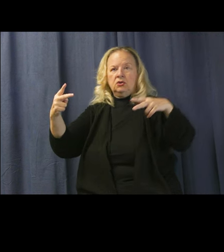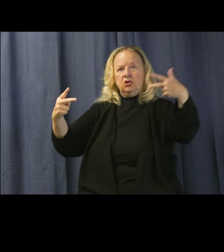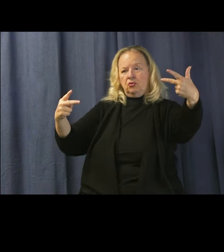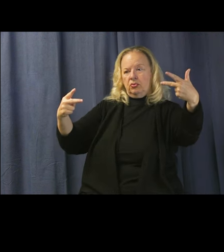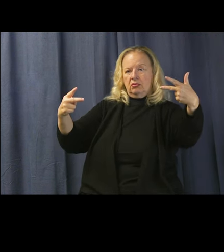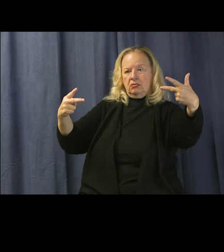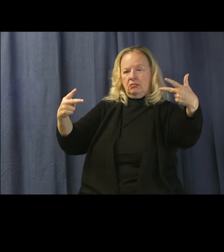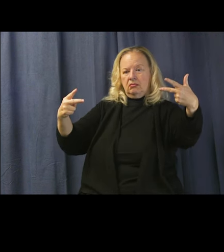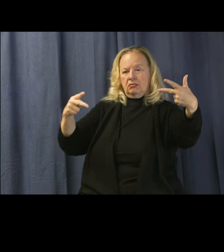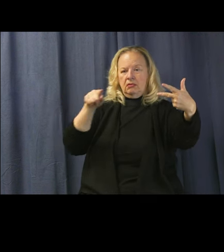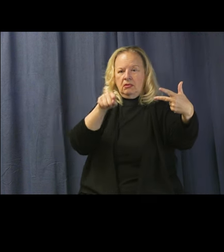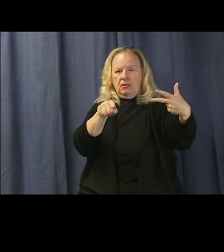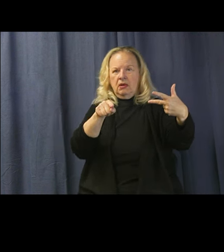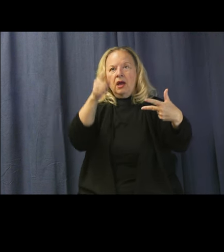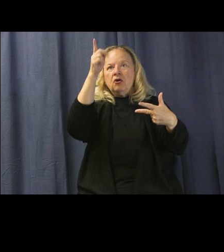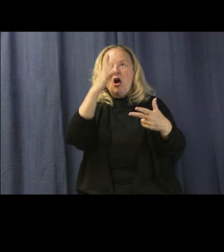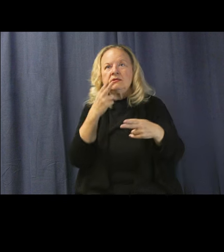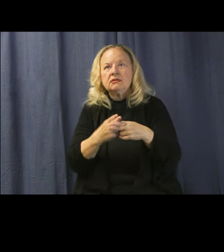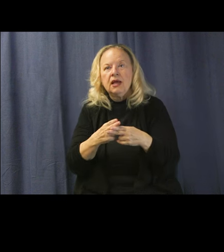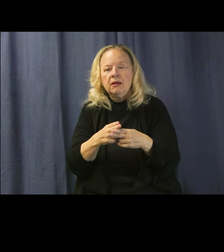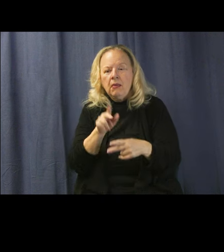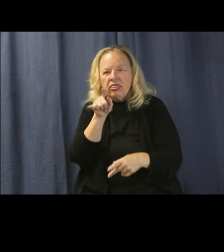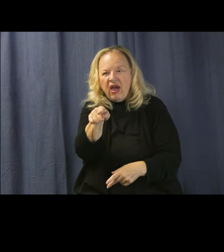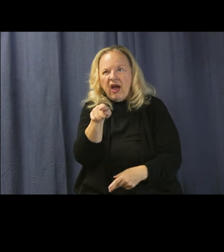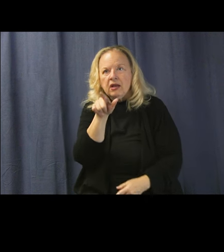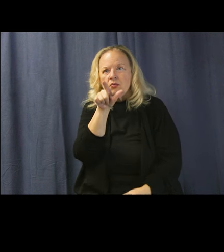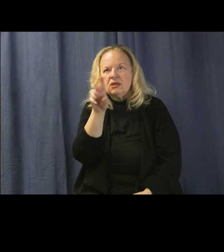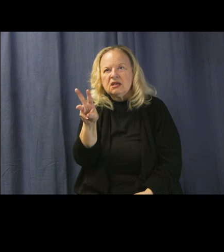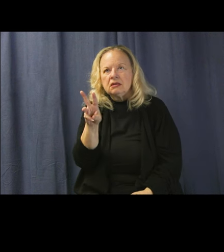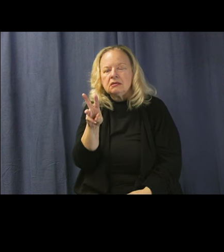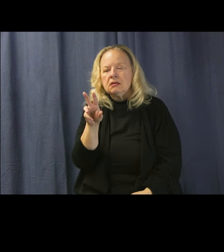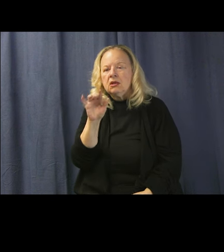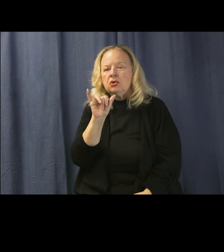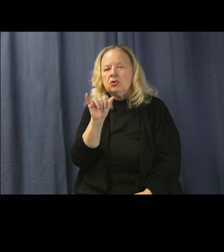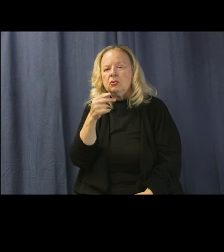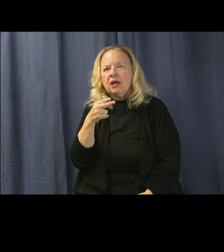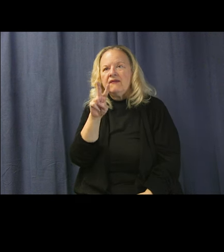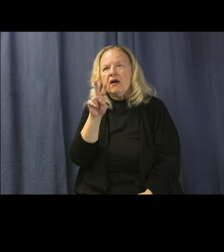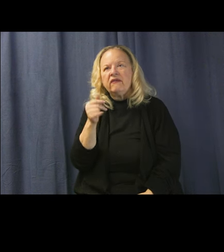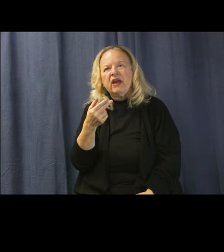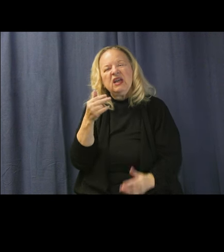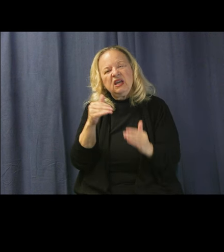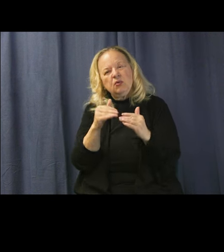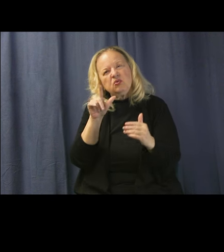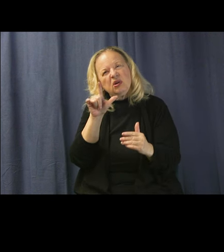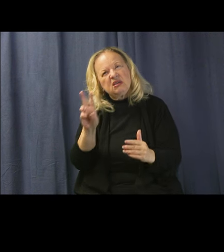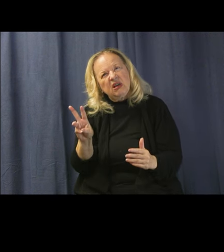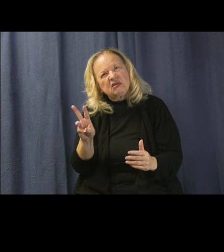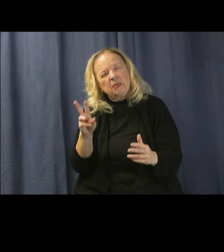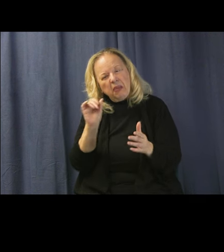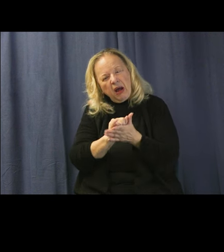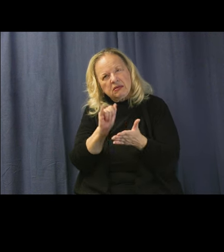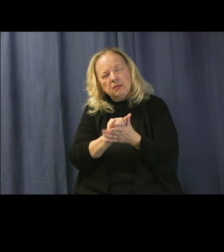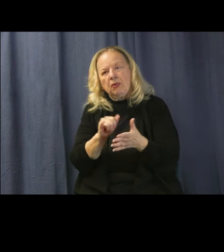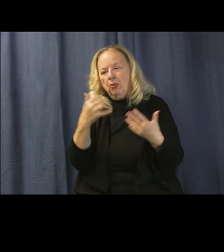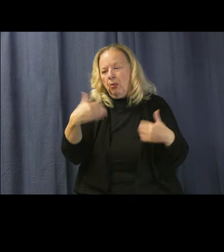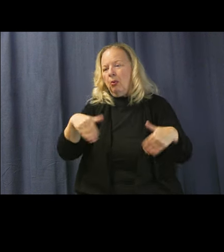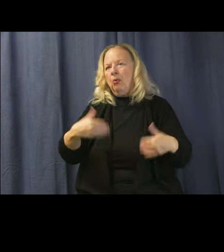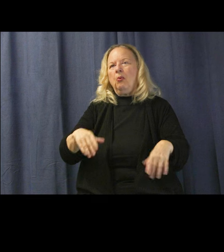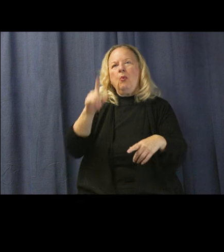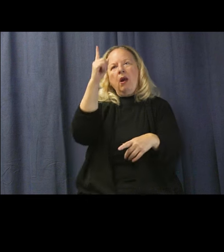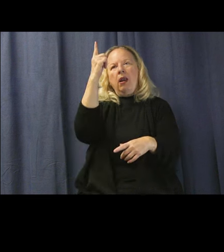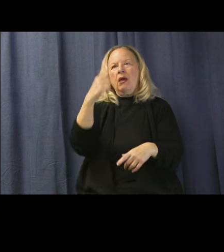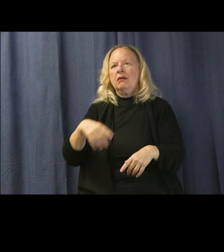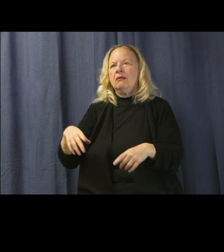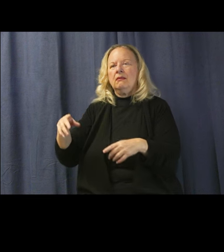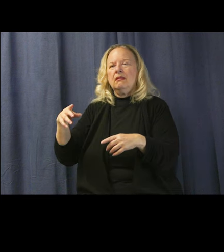guess what? God's name is 26. The Yud Hey Vav Hey is 26, and on either side of him is Yehi